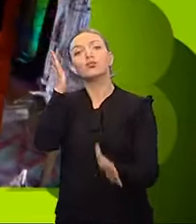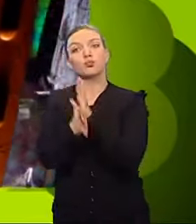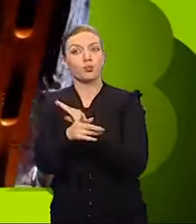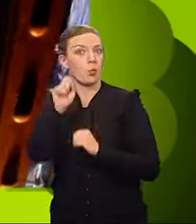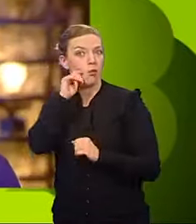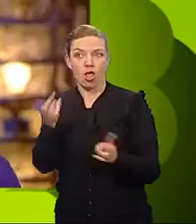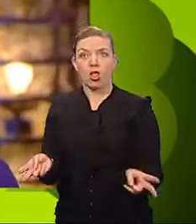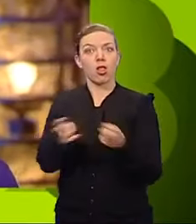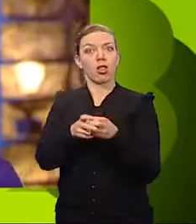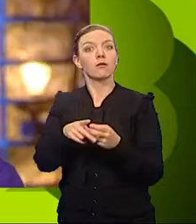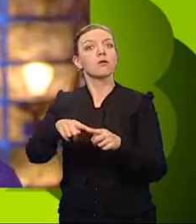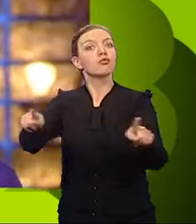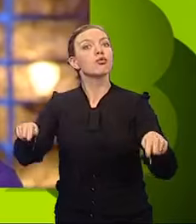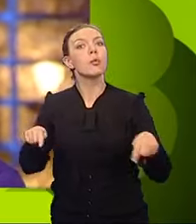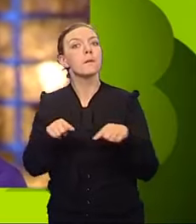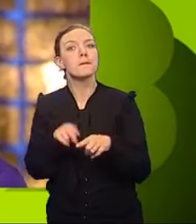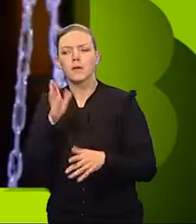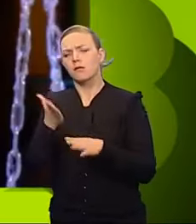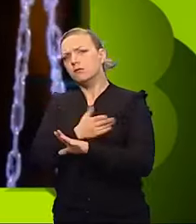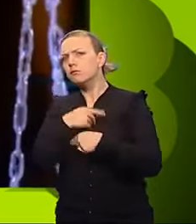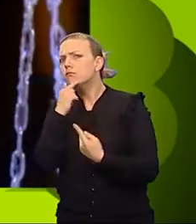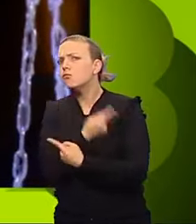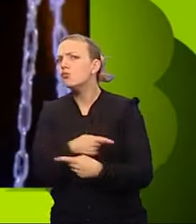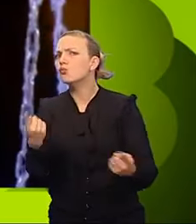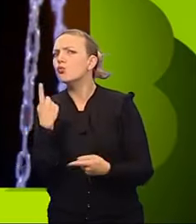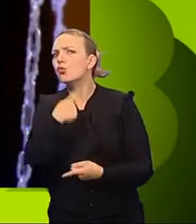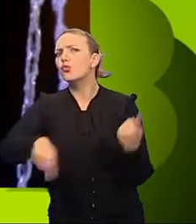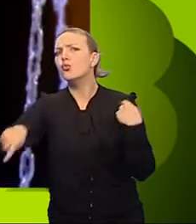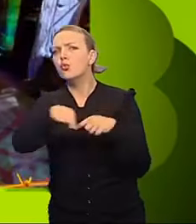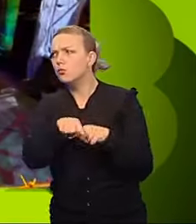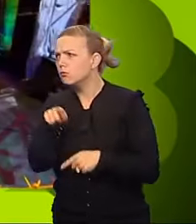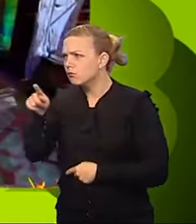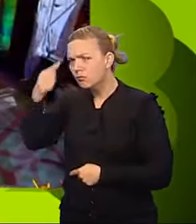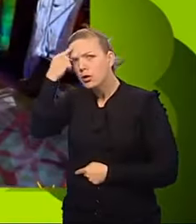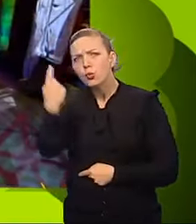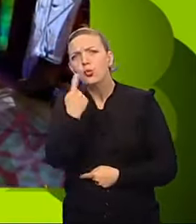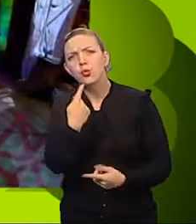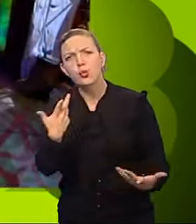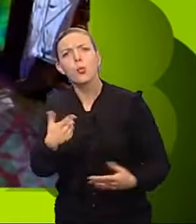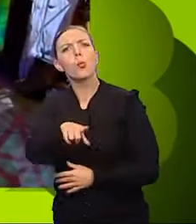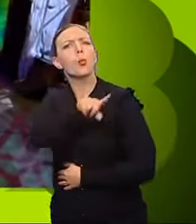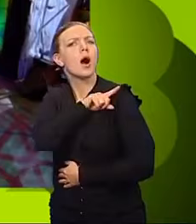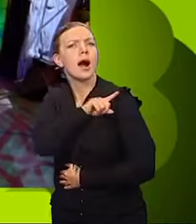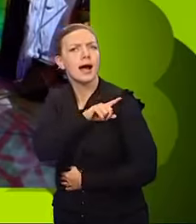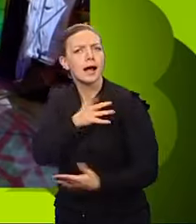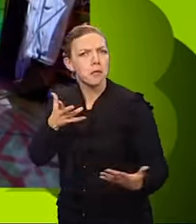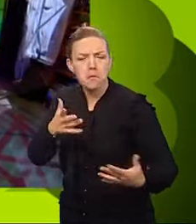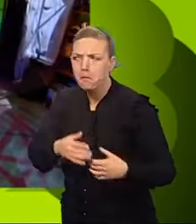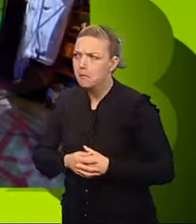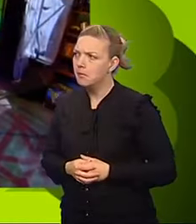But before I reveal the unlucky unfortunate, who do you think the saboteur was and why?